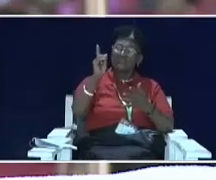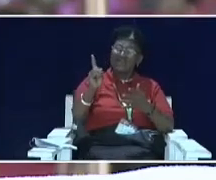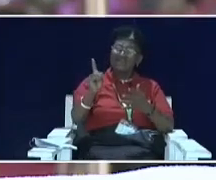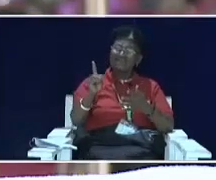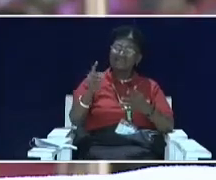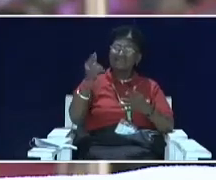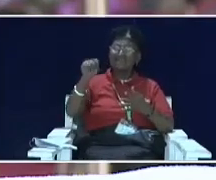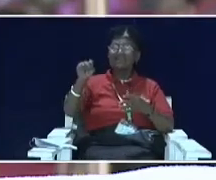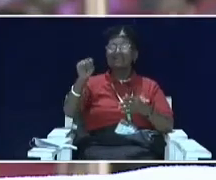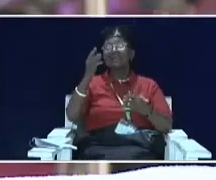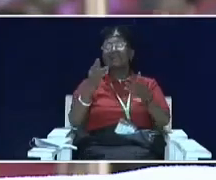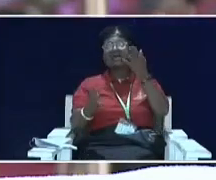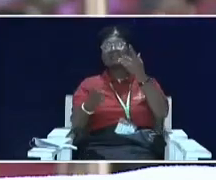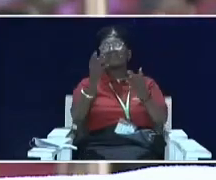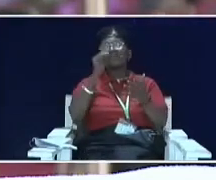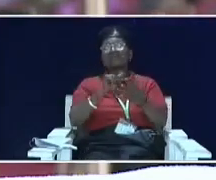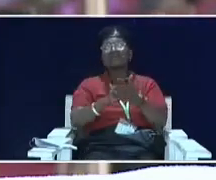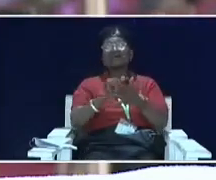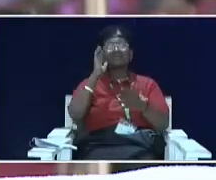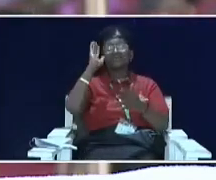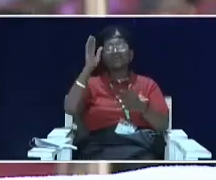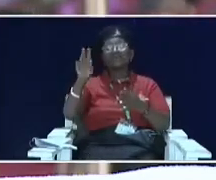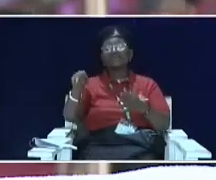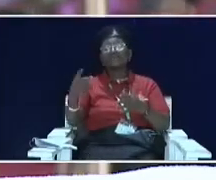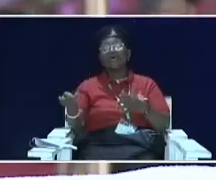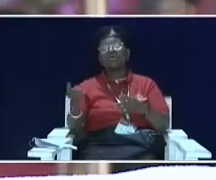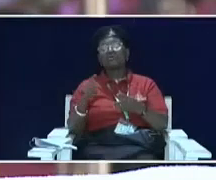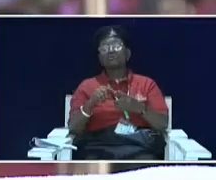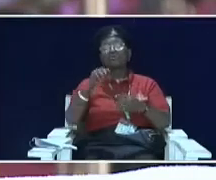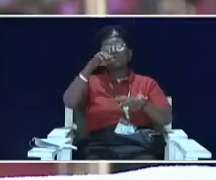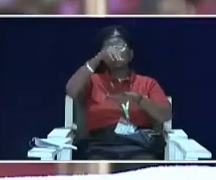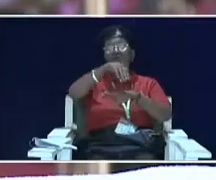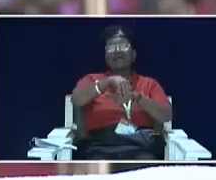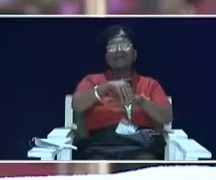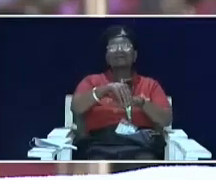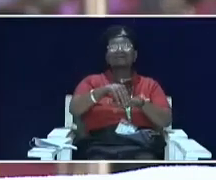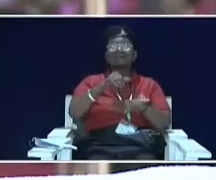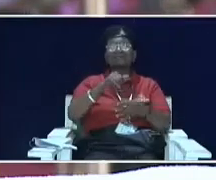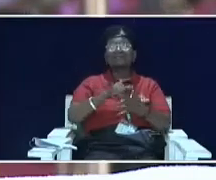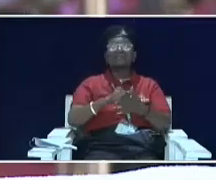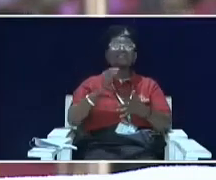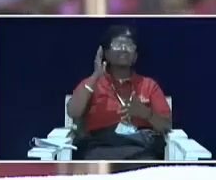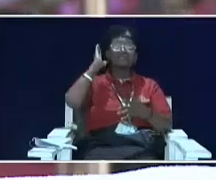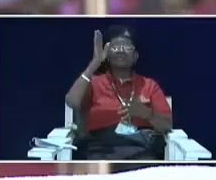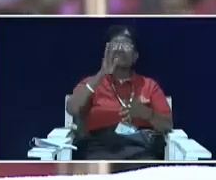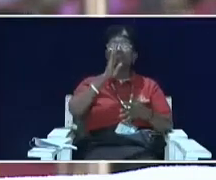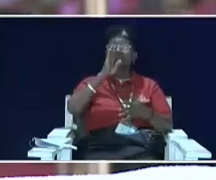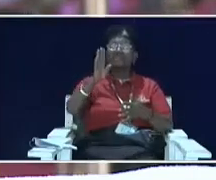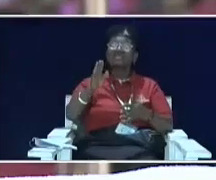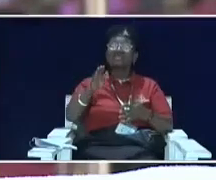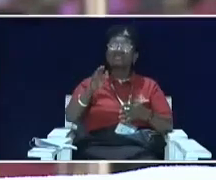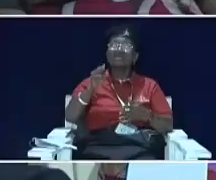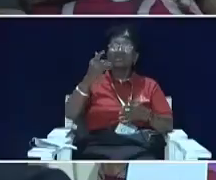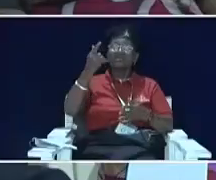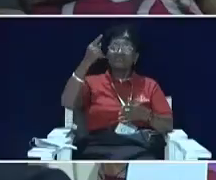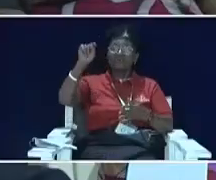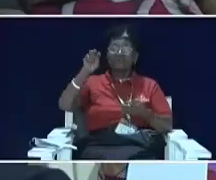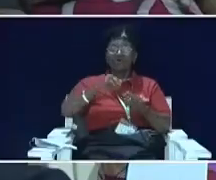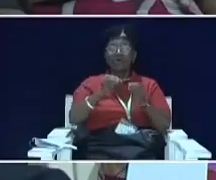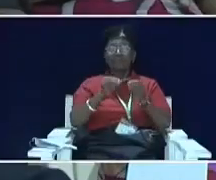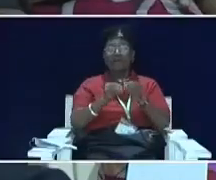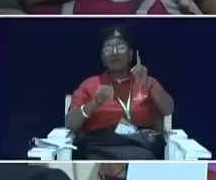The fire that is going to fall tonight is going to be number one for purification."